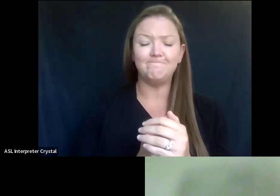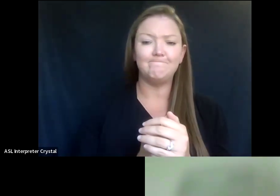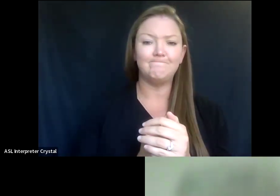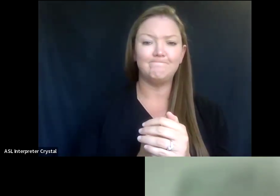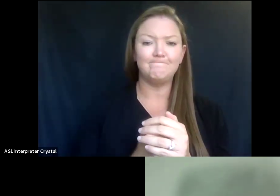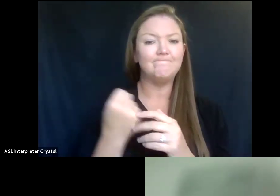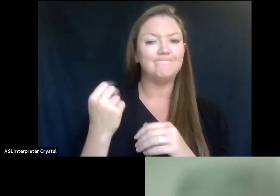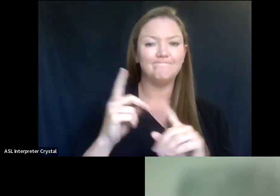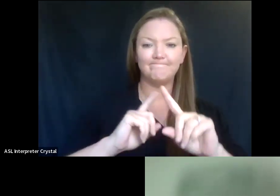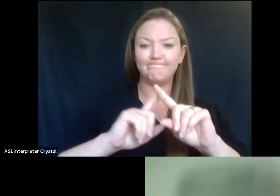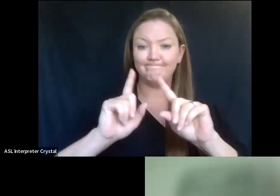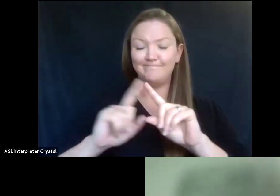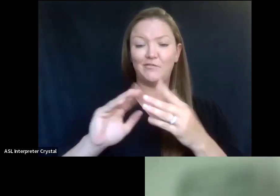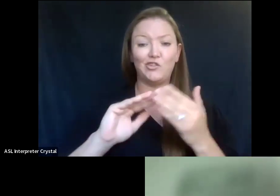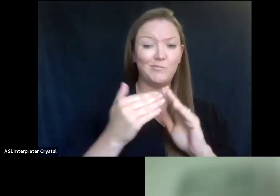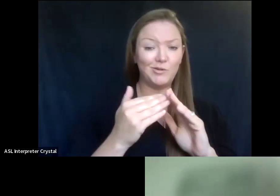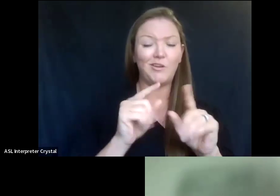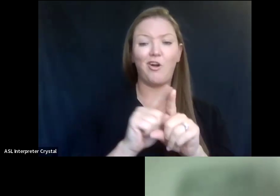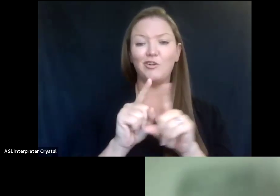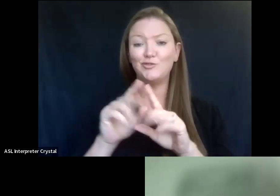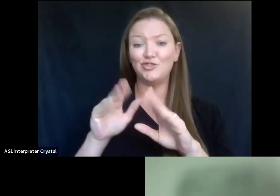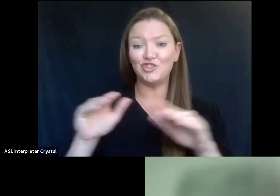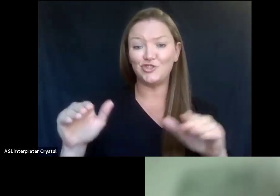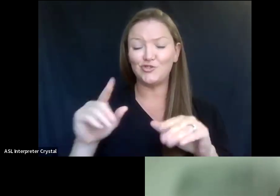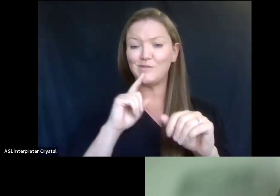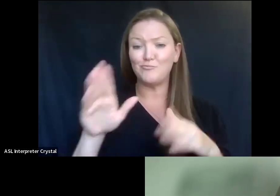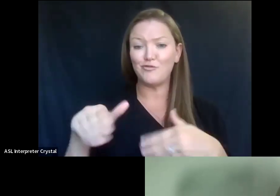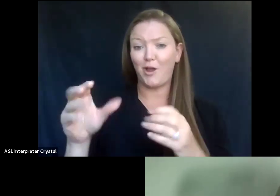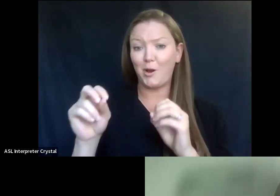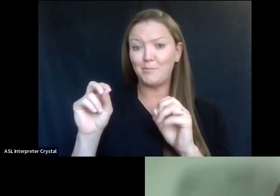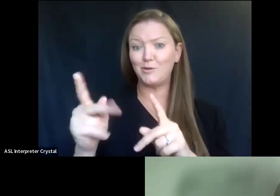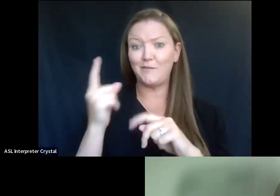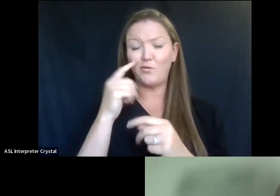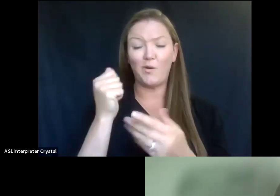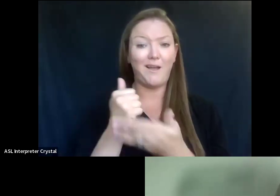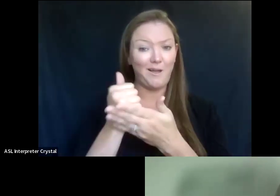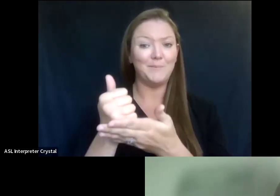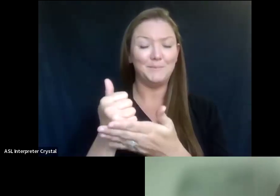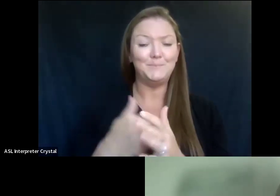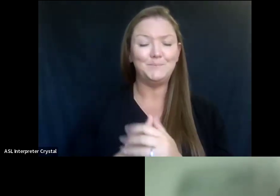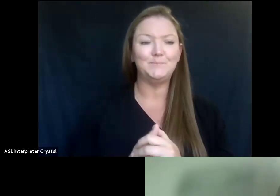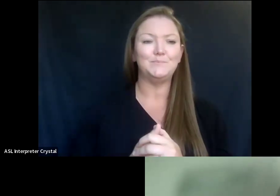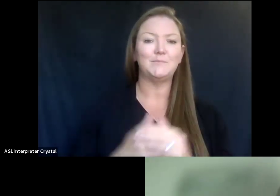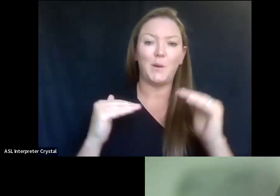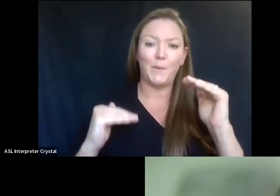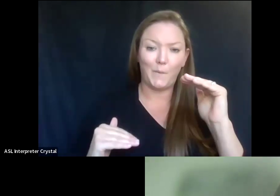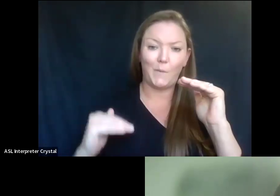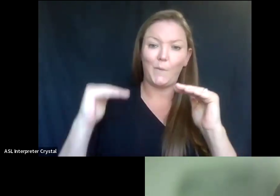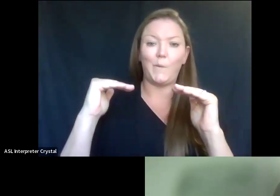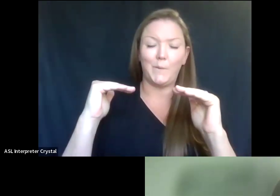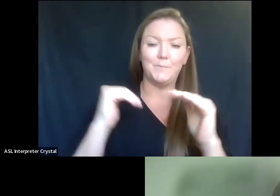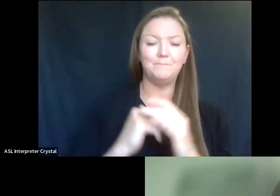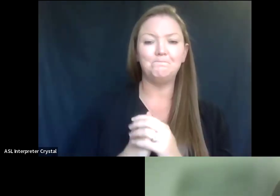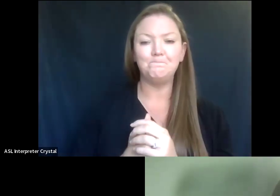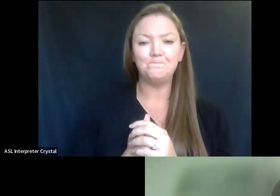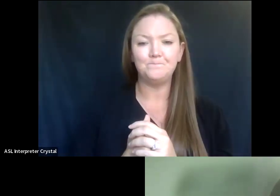or children and others to really help with that as well. However, we are